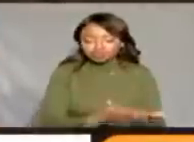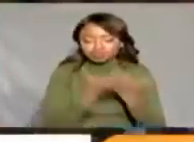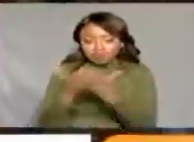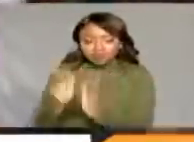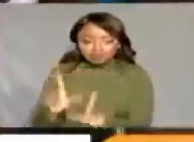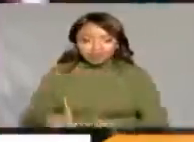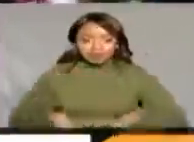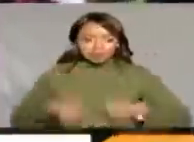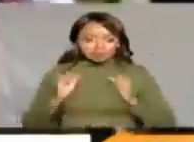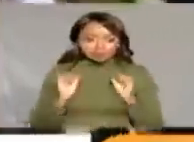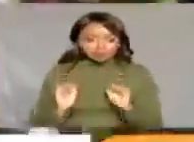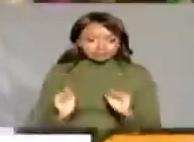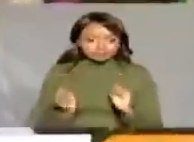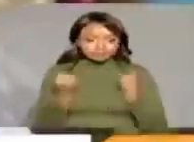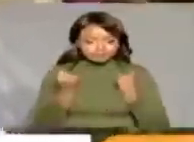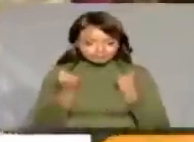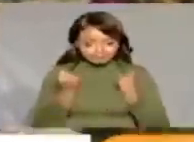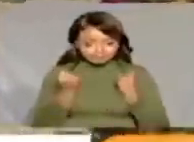lives.